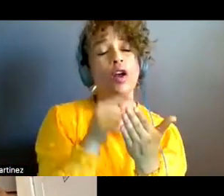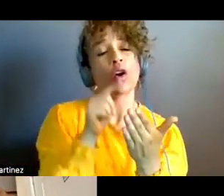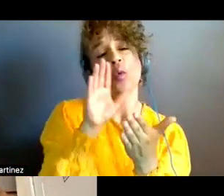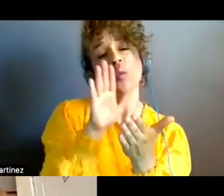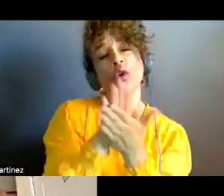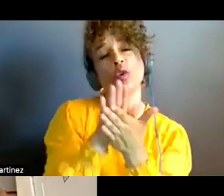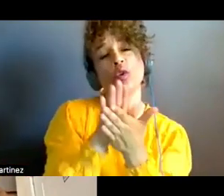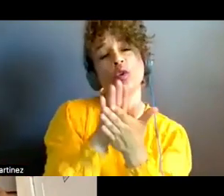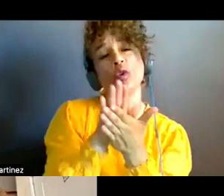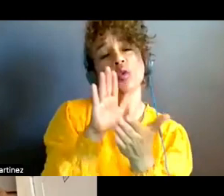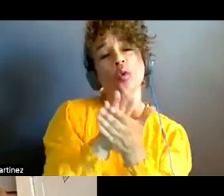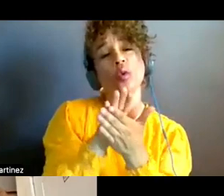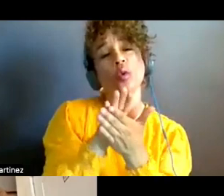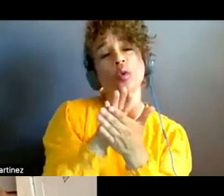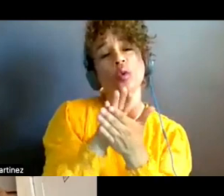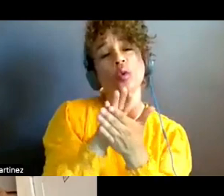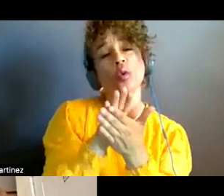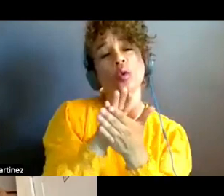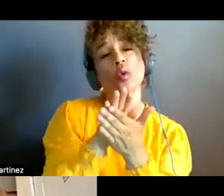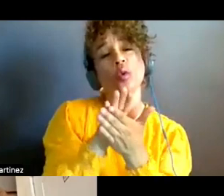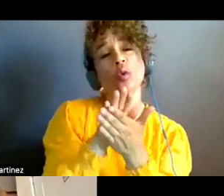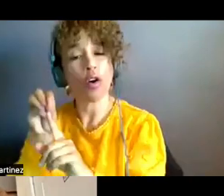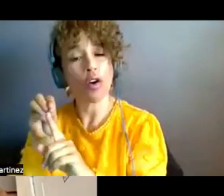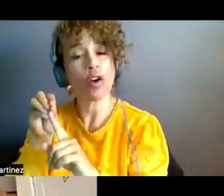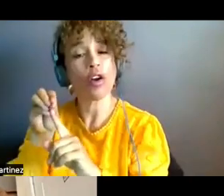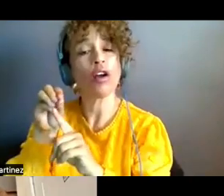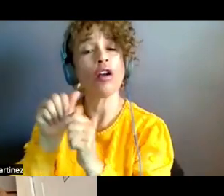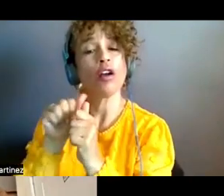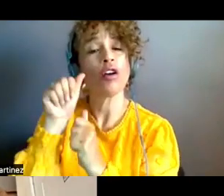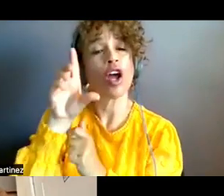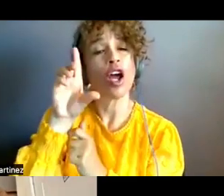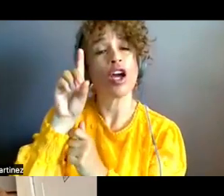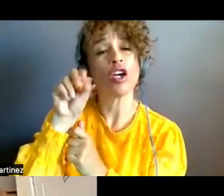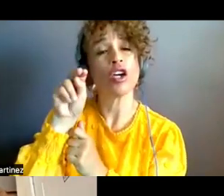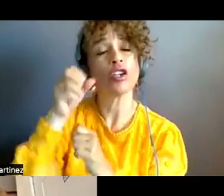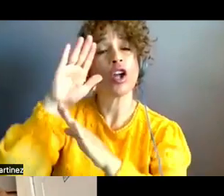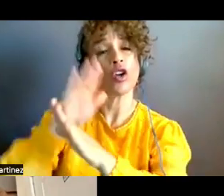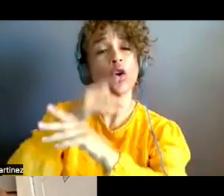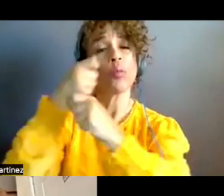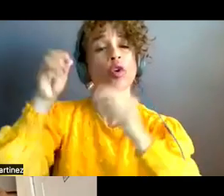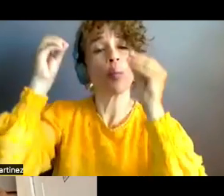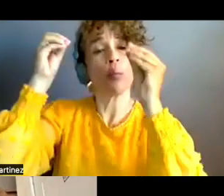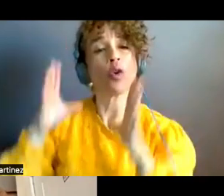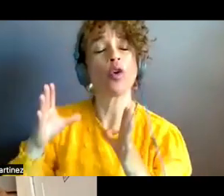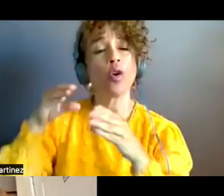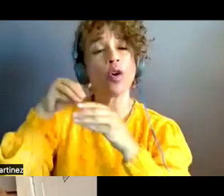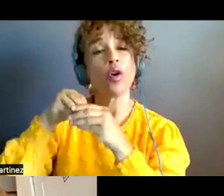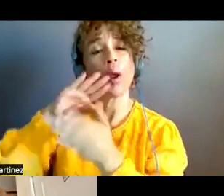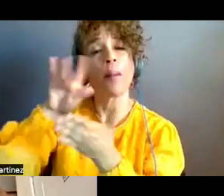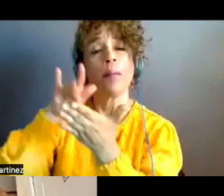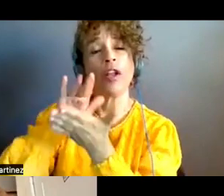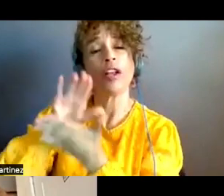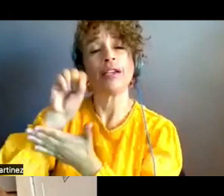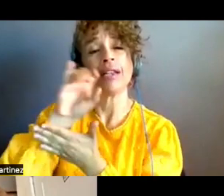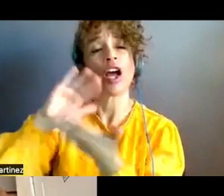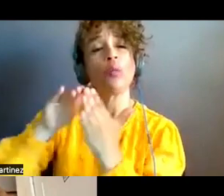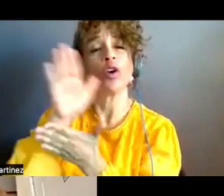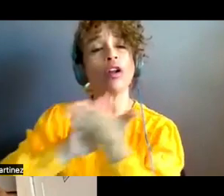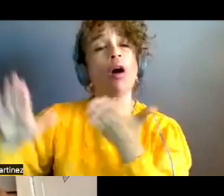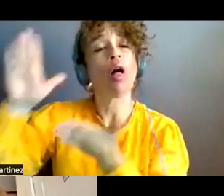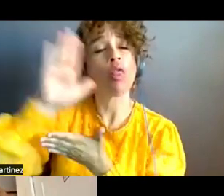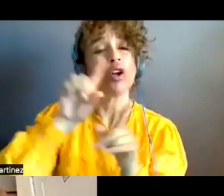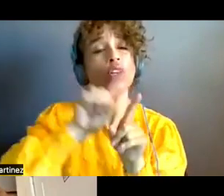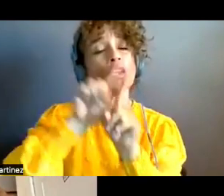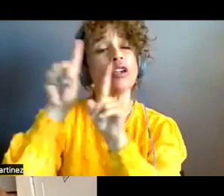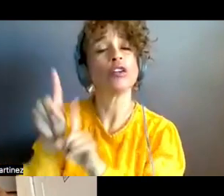School. Orlando is a flautist, conductor, and music professor at Middlesex Community College. He's